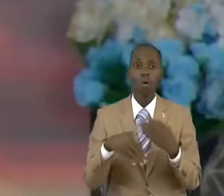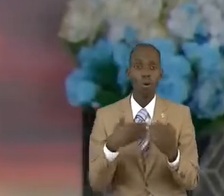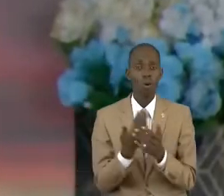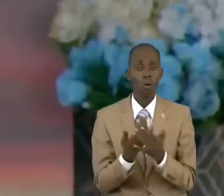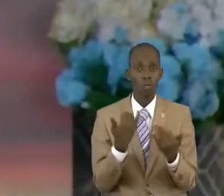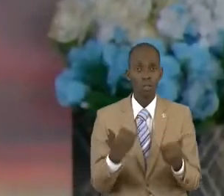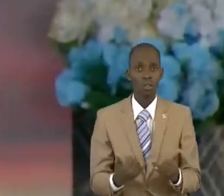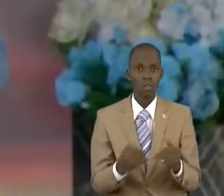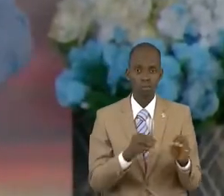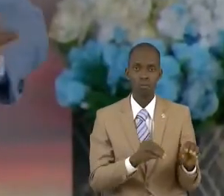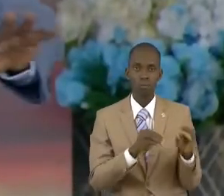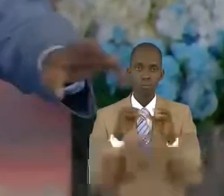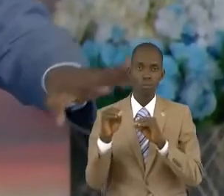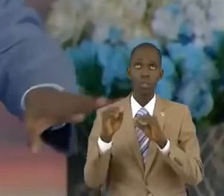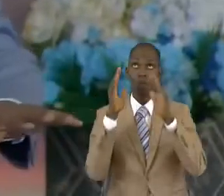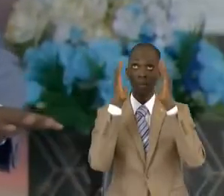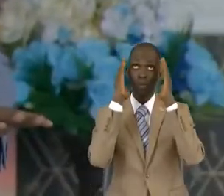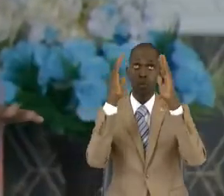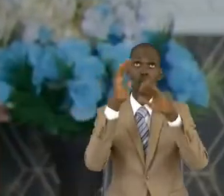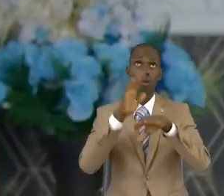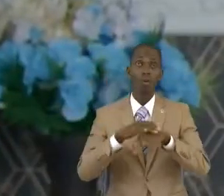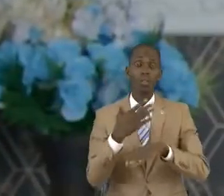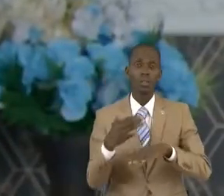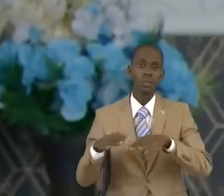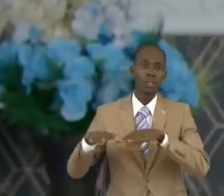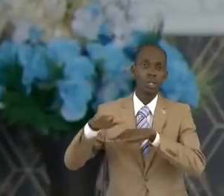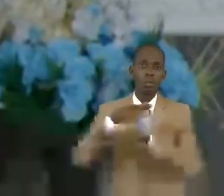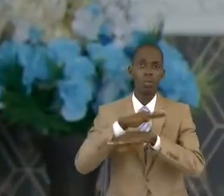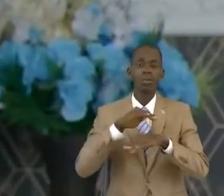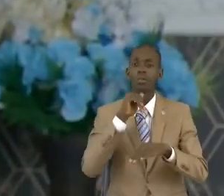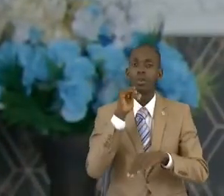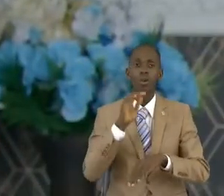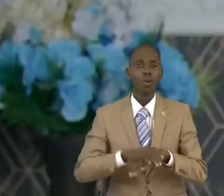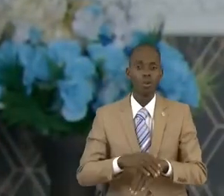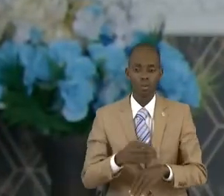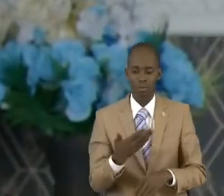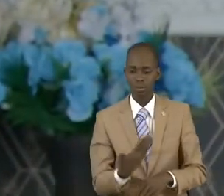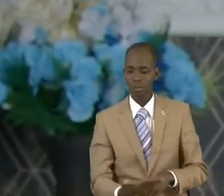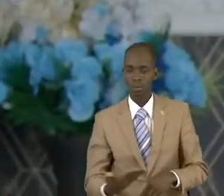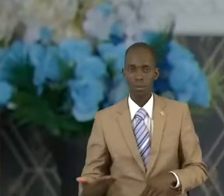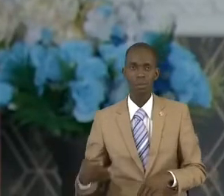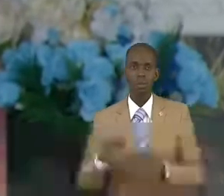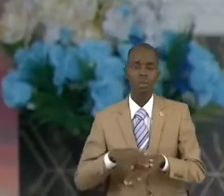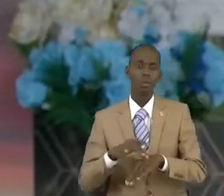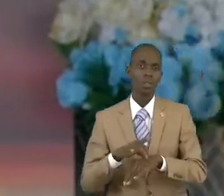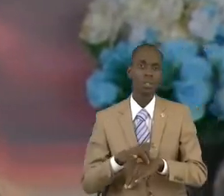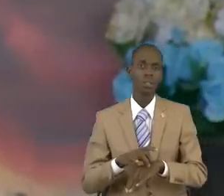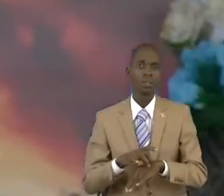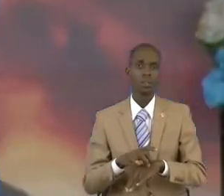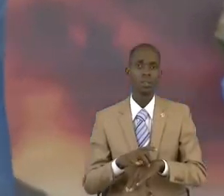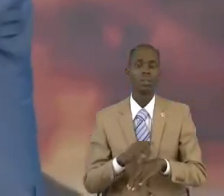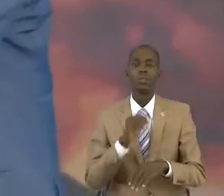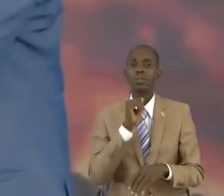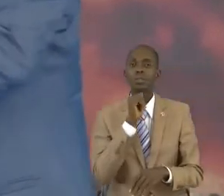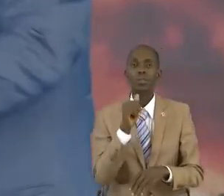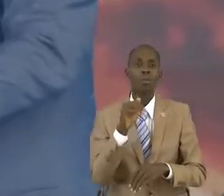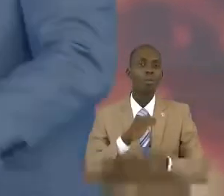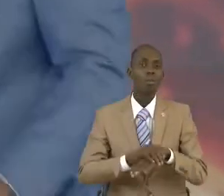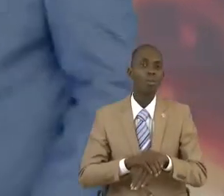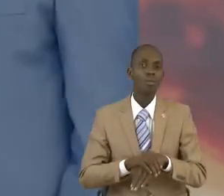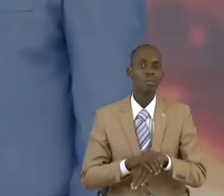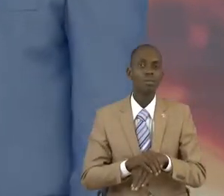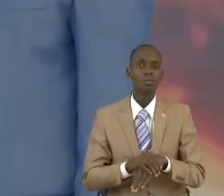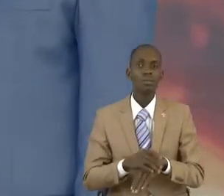things above, not on material things on earth, not on the